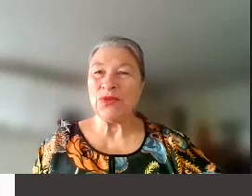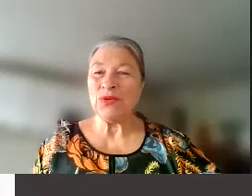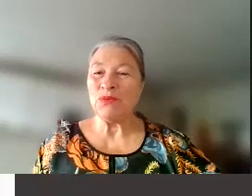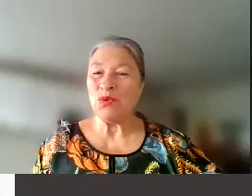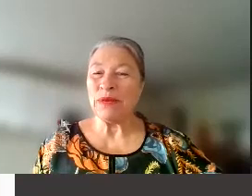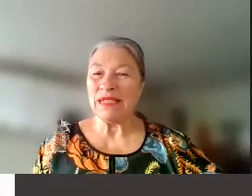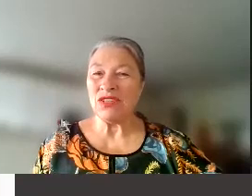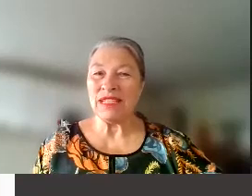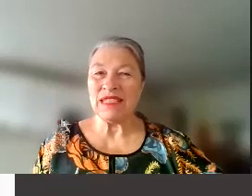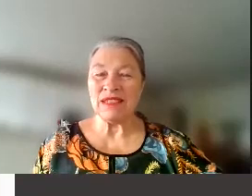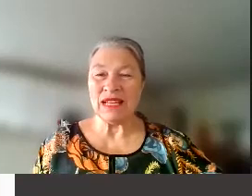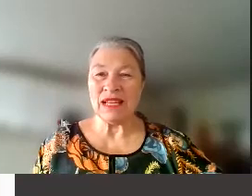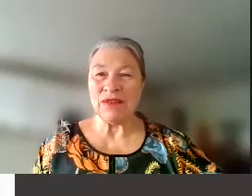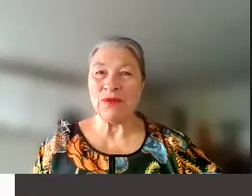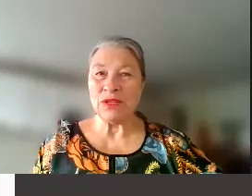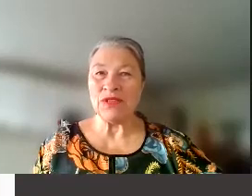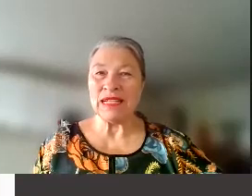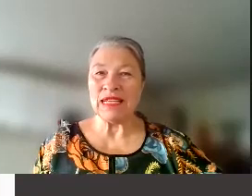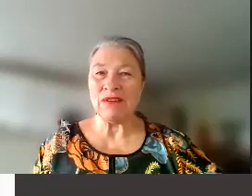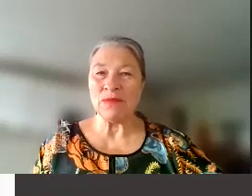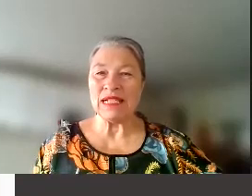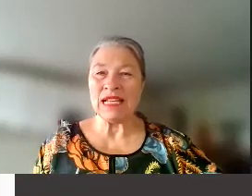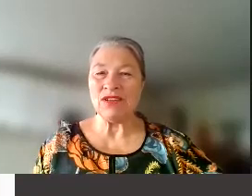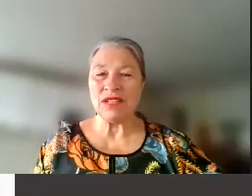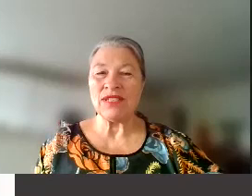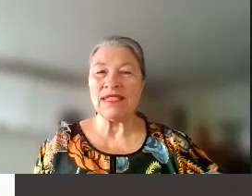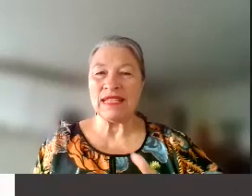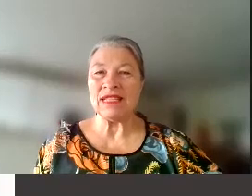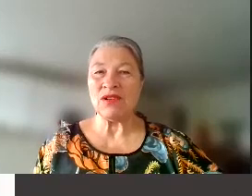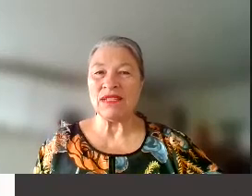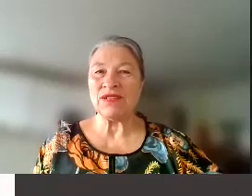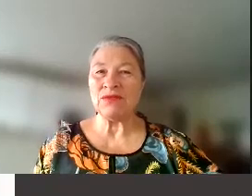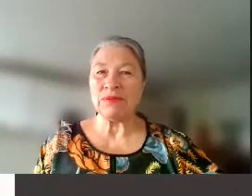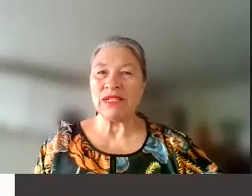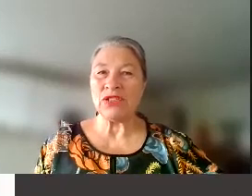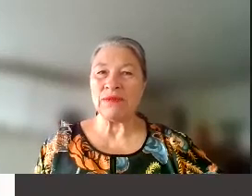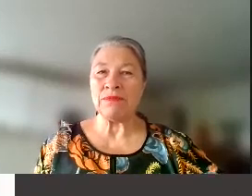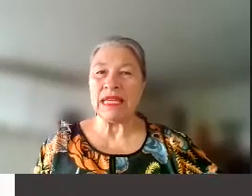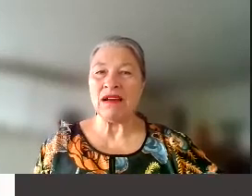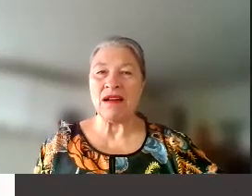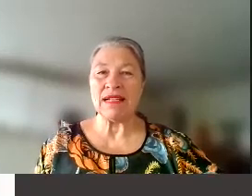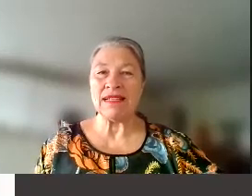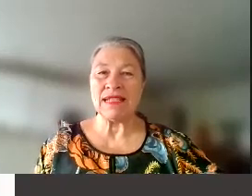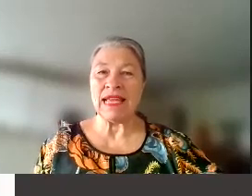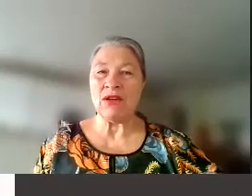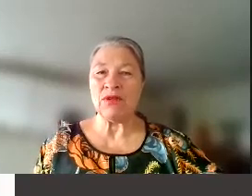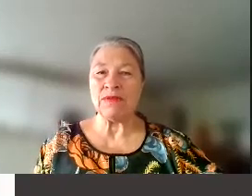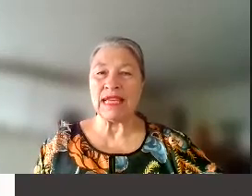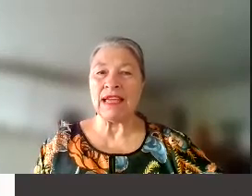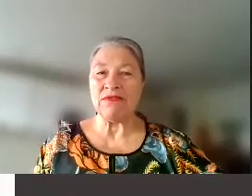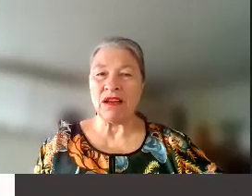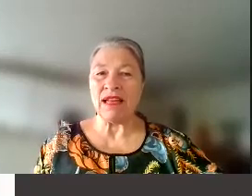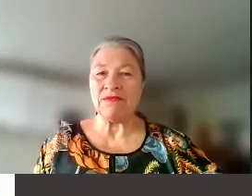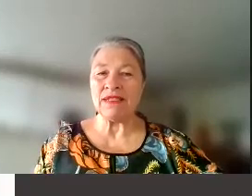a few more messages from the New Zealand government, and you can just see this constant repetition, be kind, stay